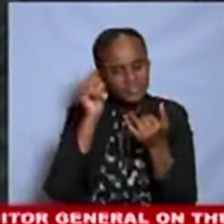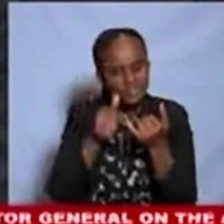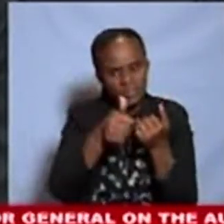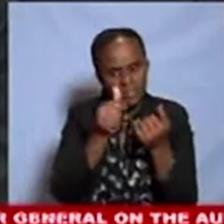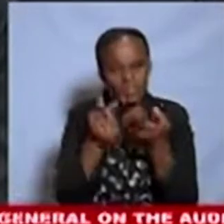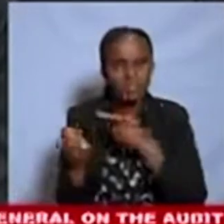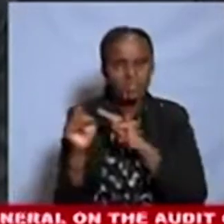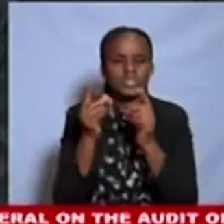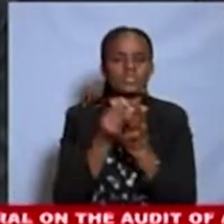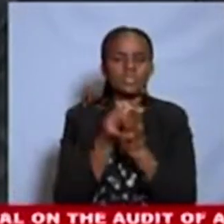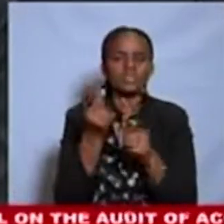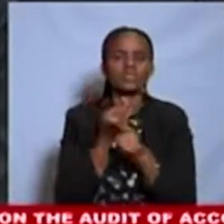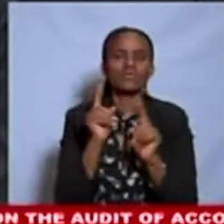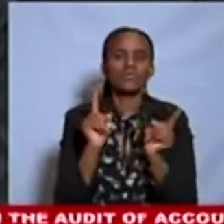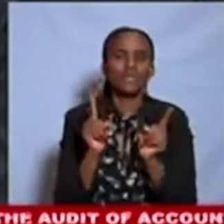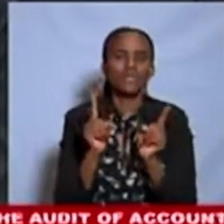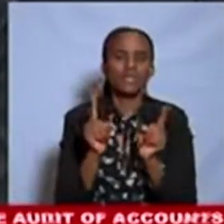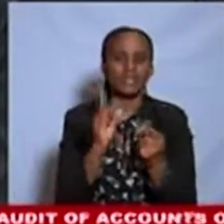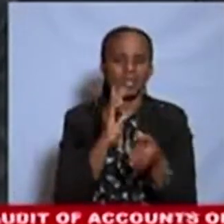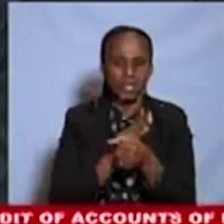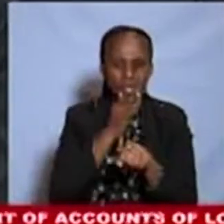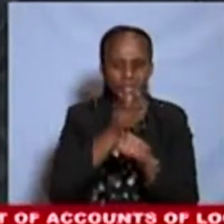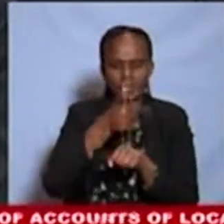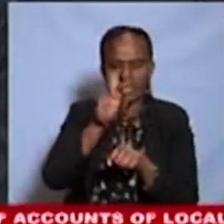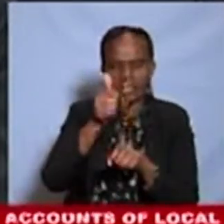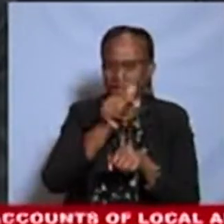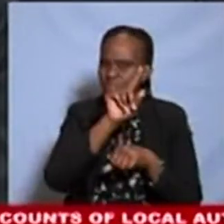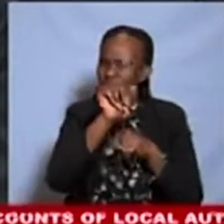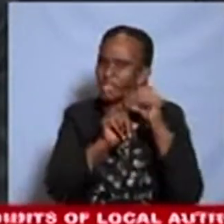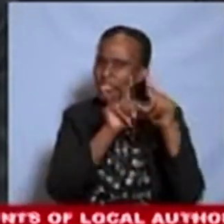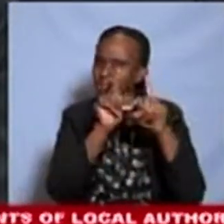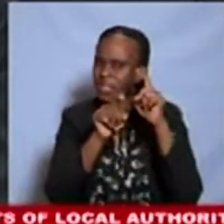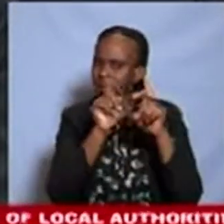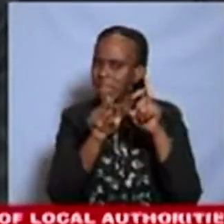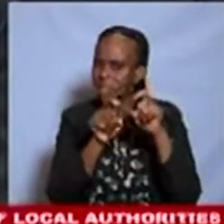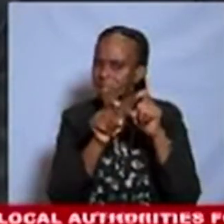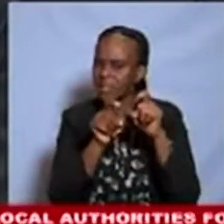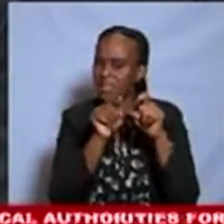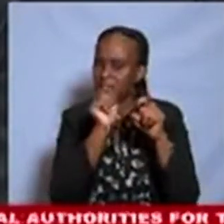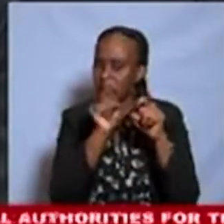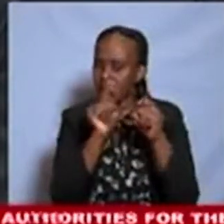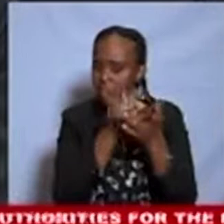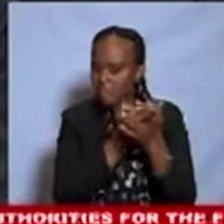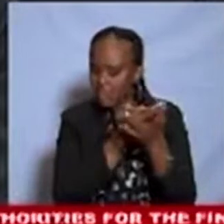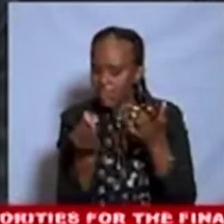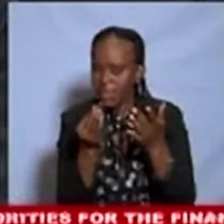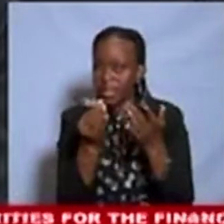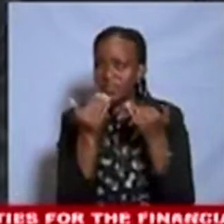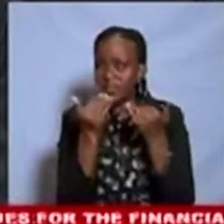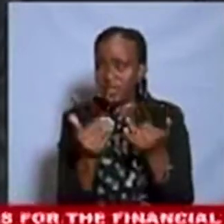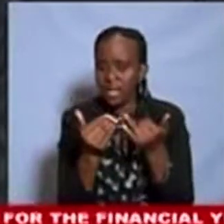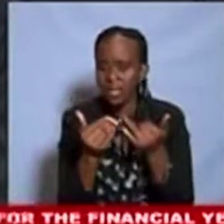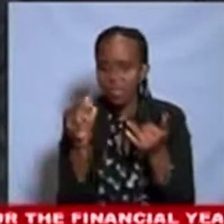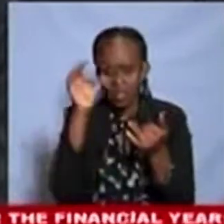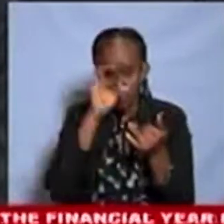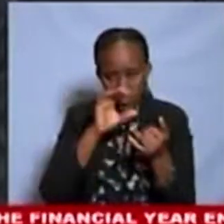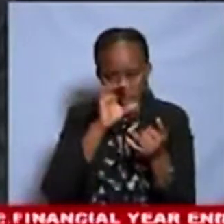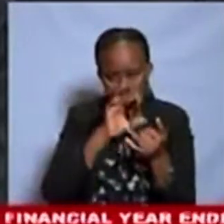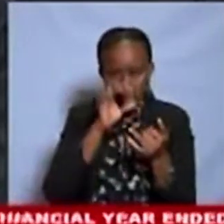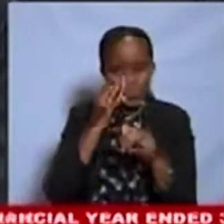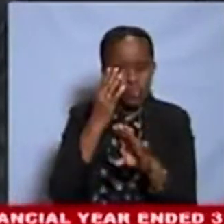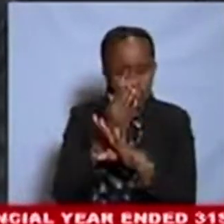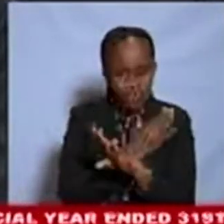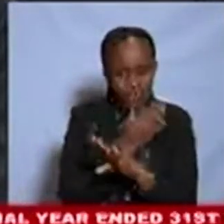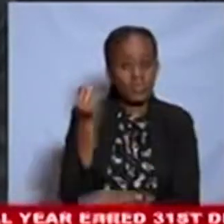money immediately after you were queried that you failed to source before they